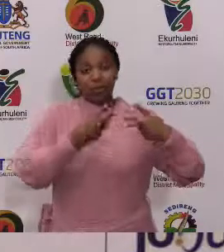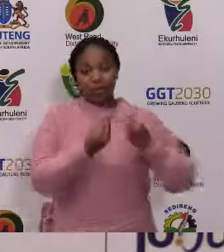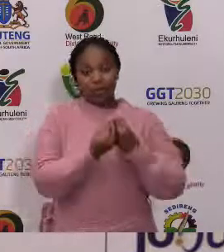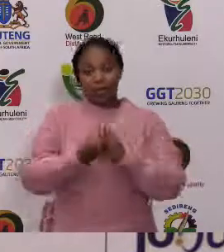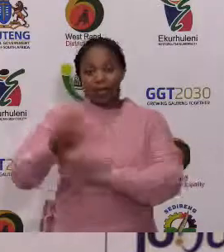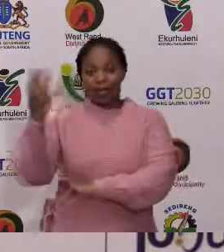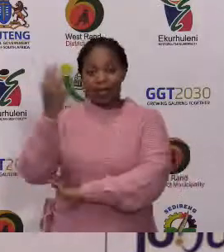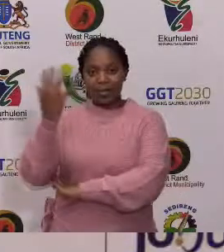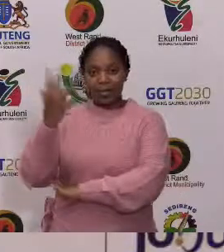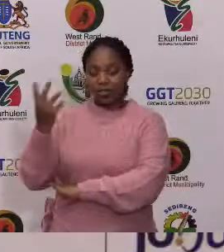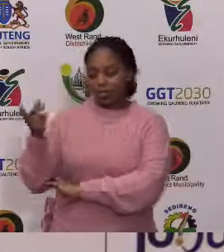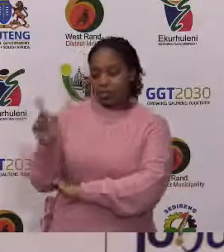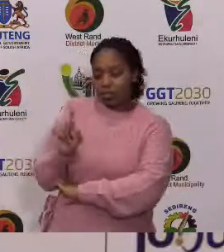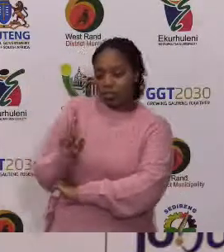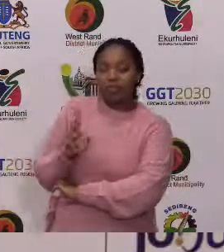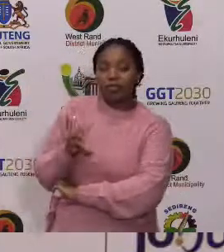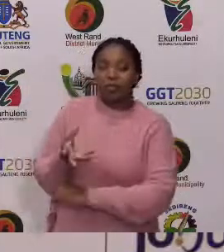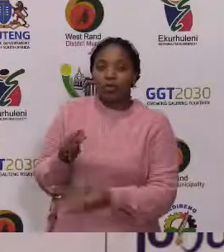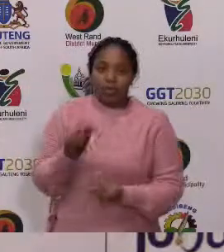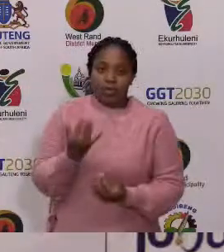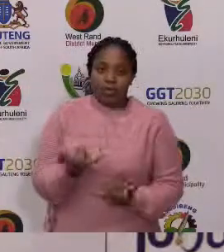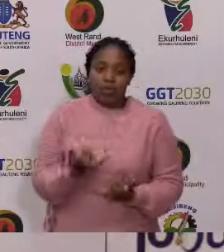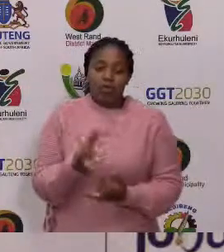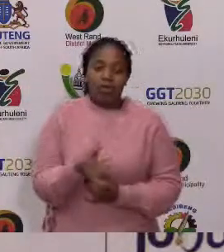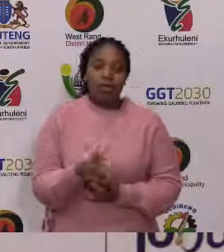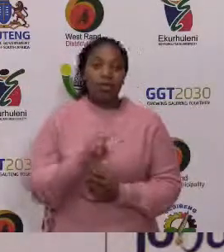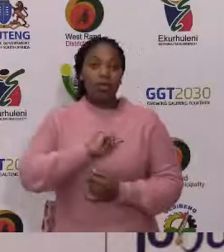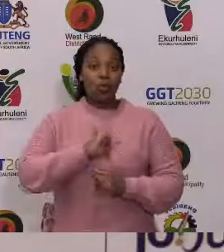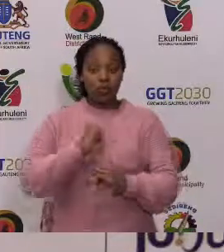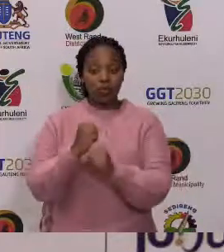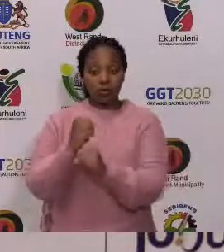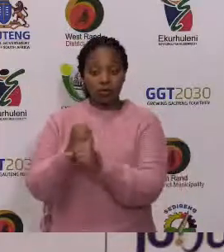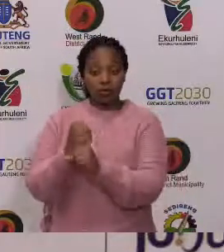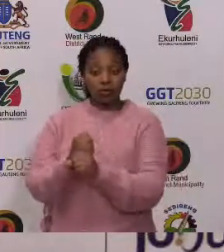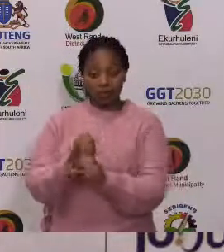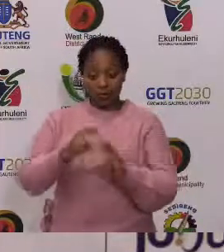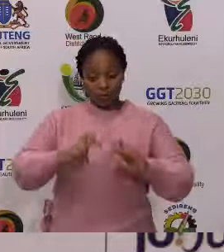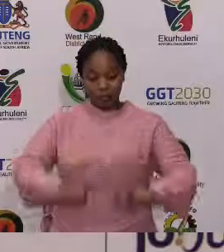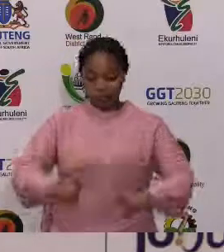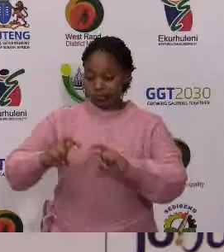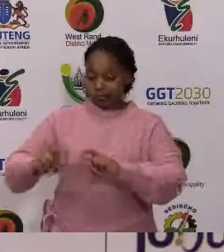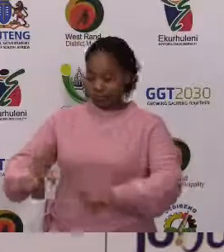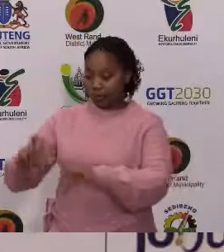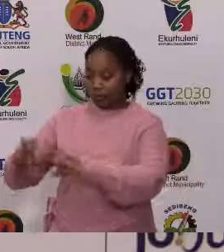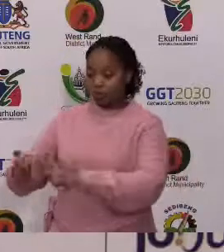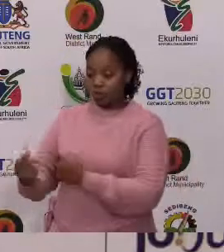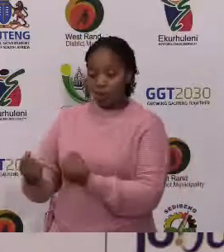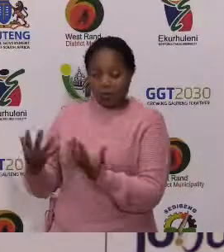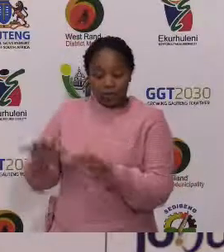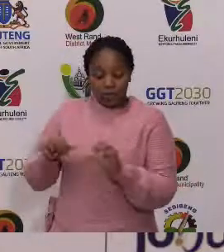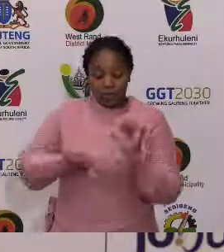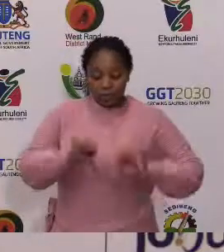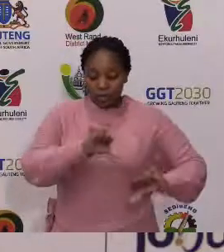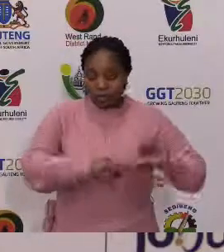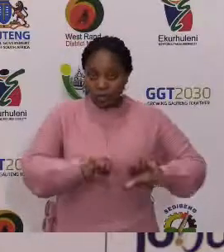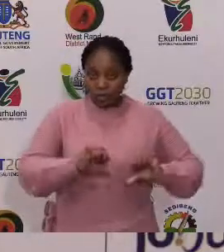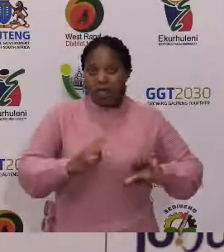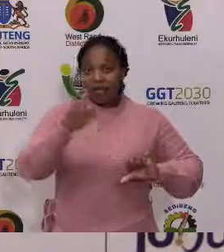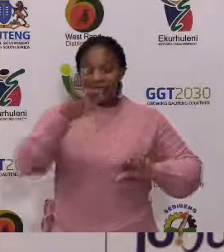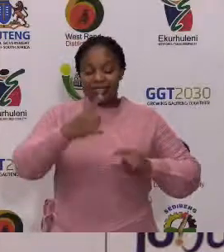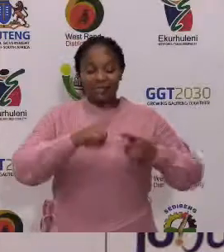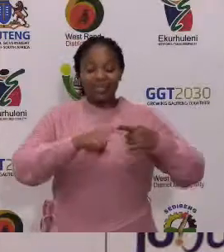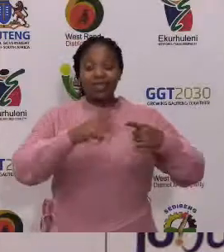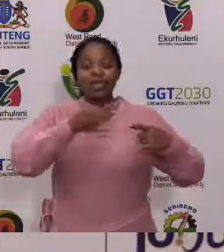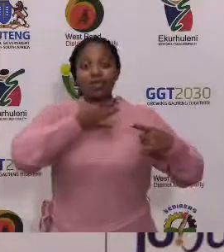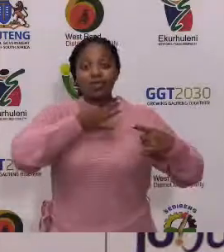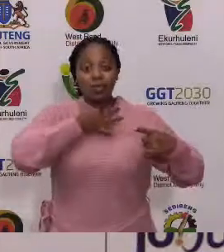get. The first, so this work that they have done, firstly just the risk, the tracking